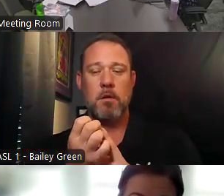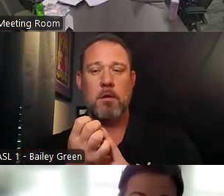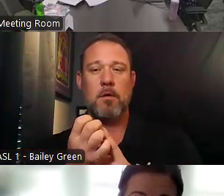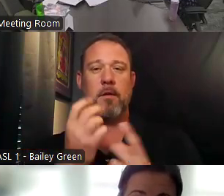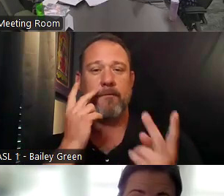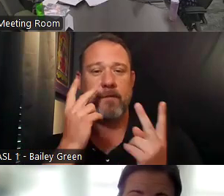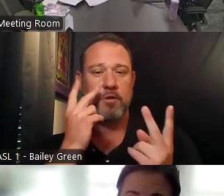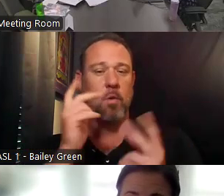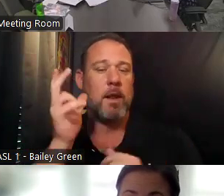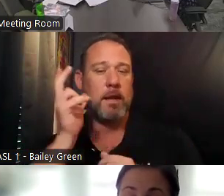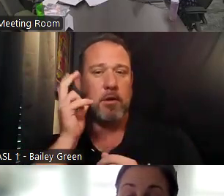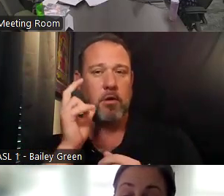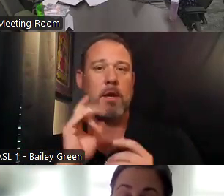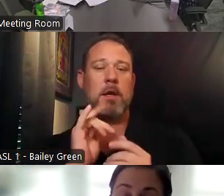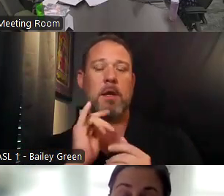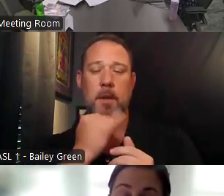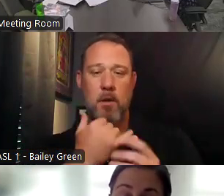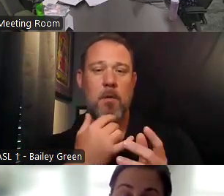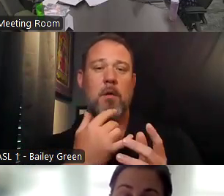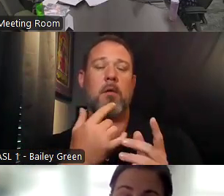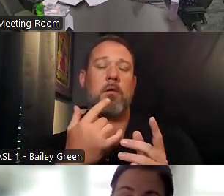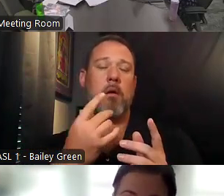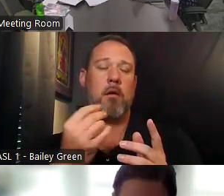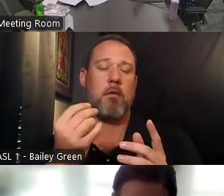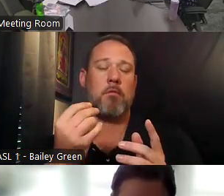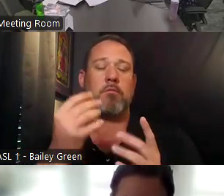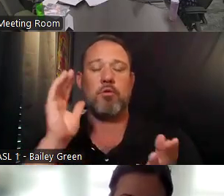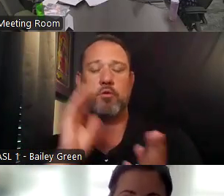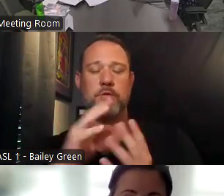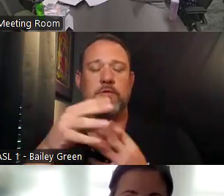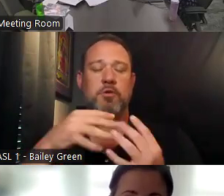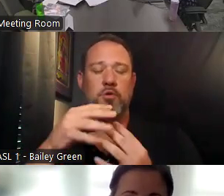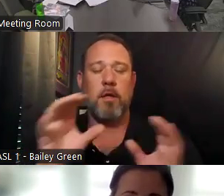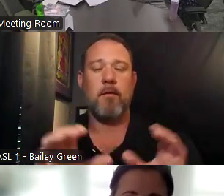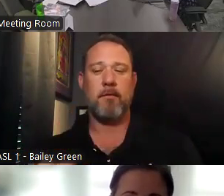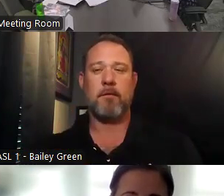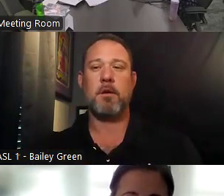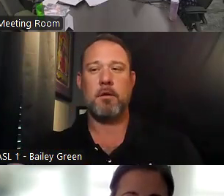hearing impairments, and then reduced social activity. So it's bi-directional, right?